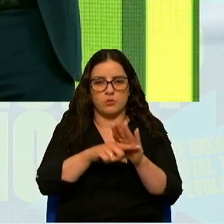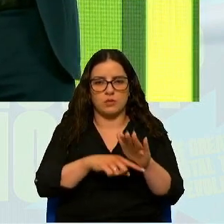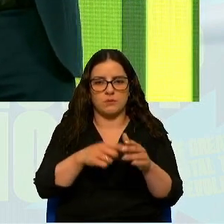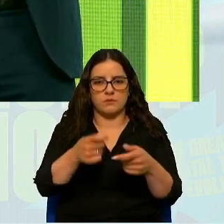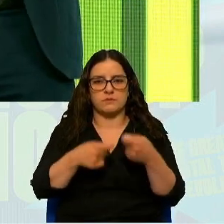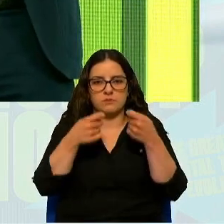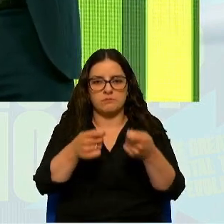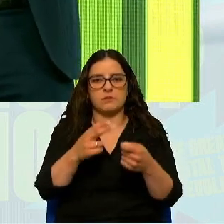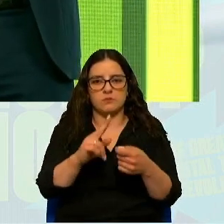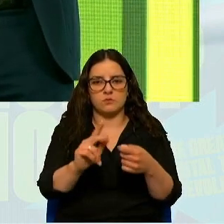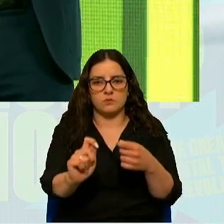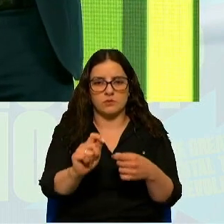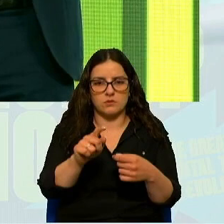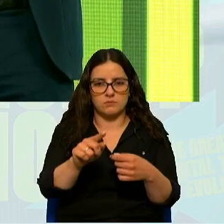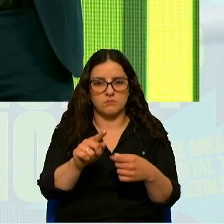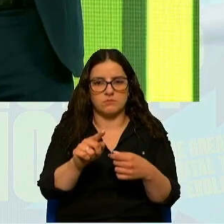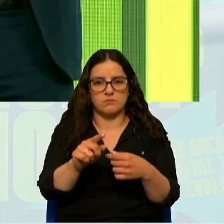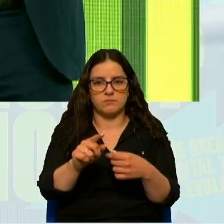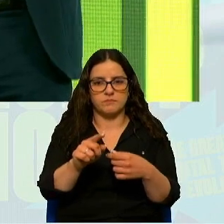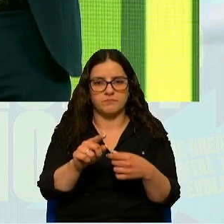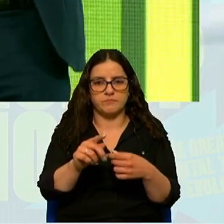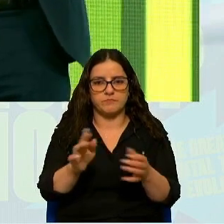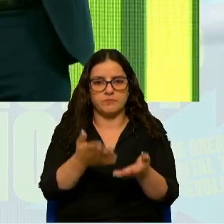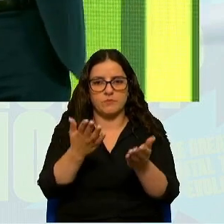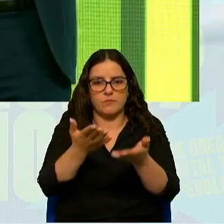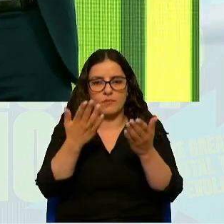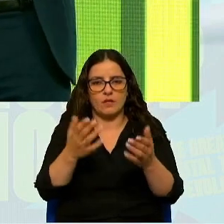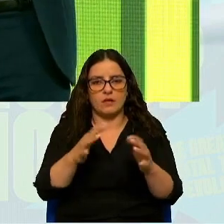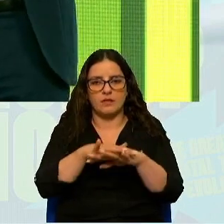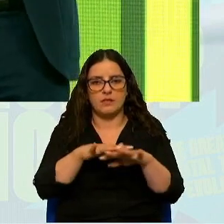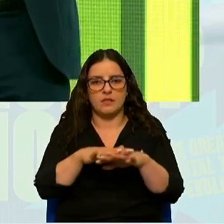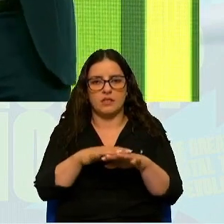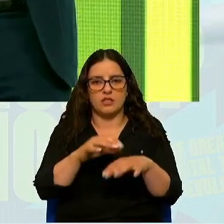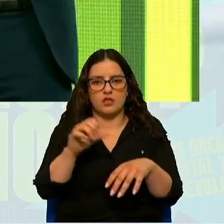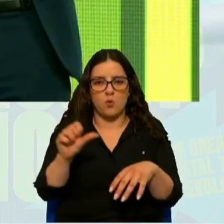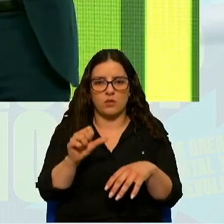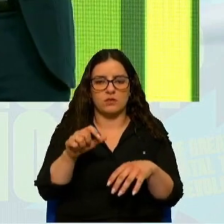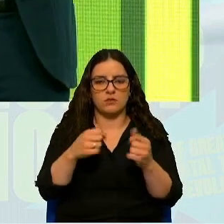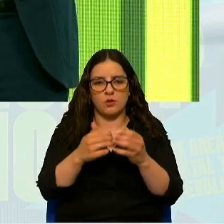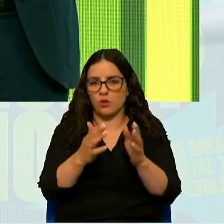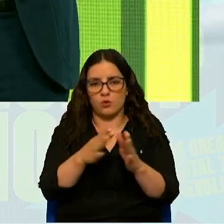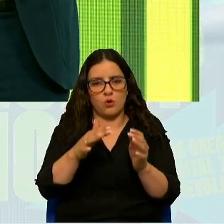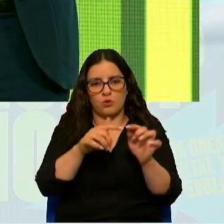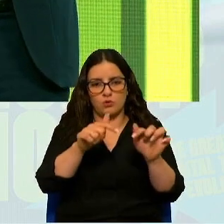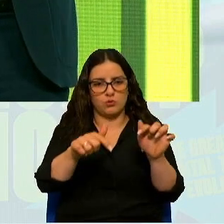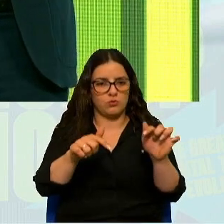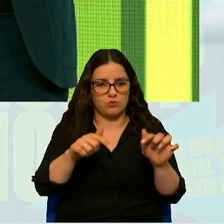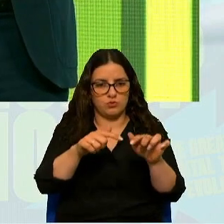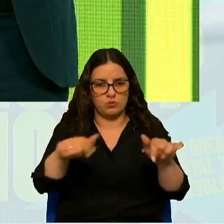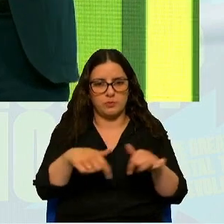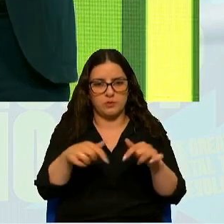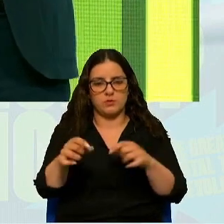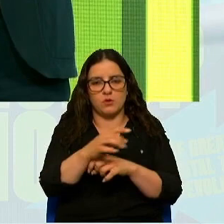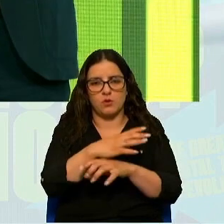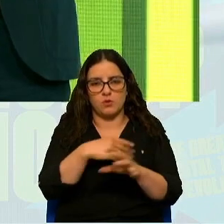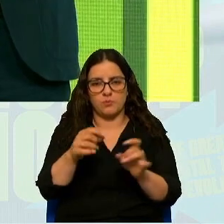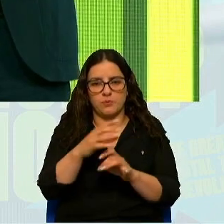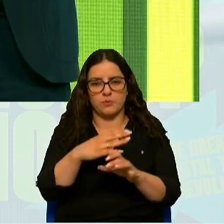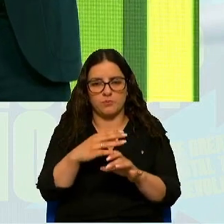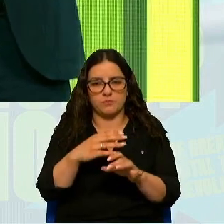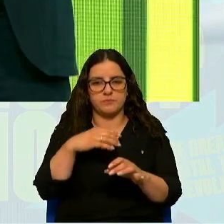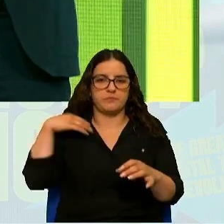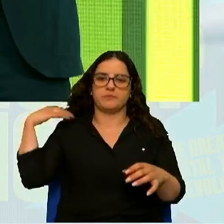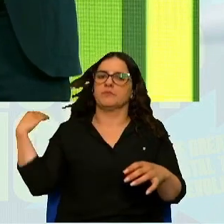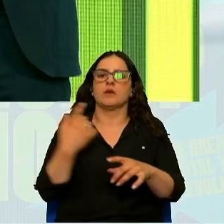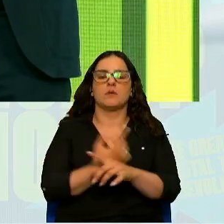EU financing program, promoting the setting up of quantum networks in EU countries. And